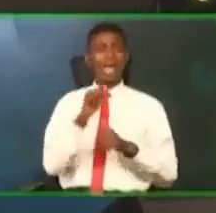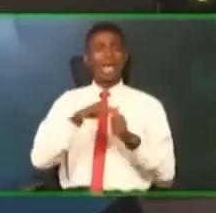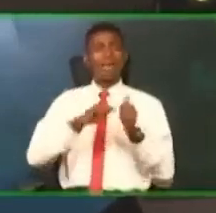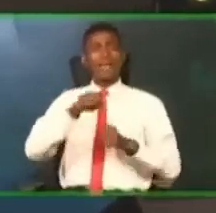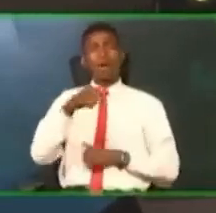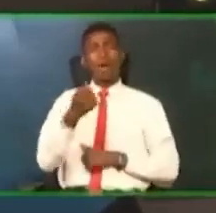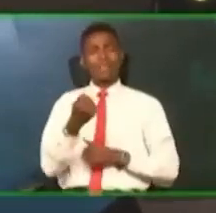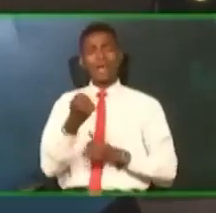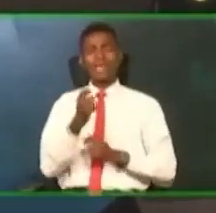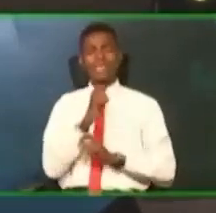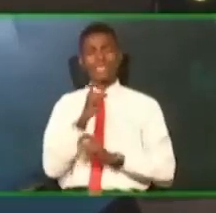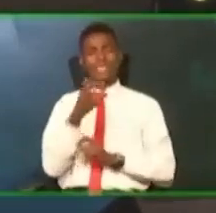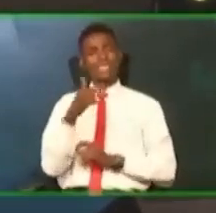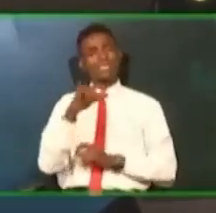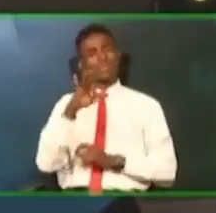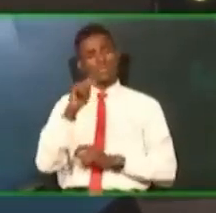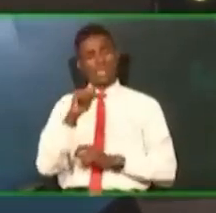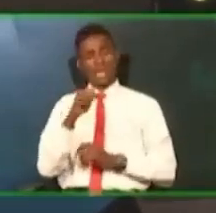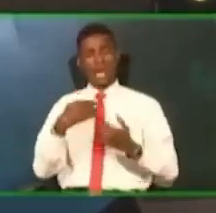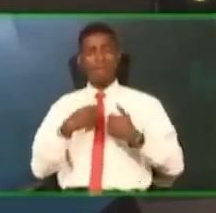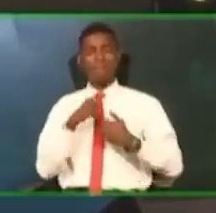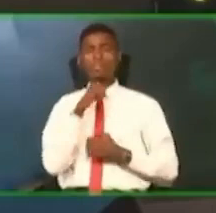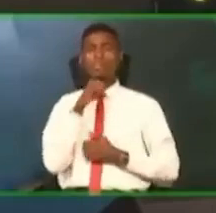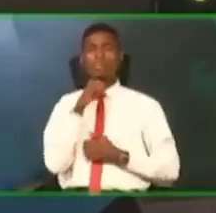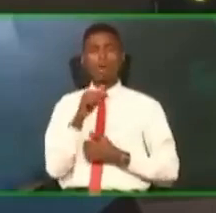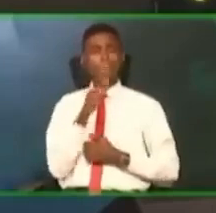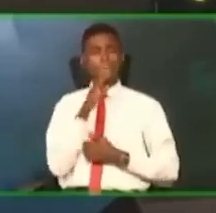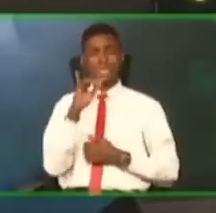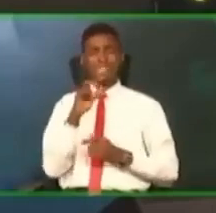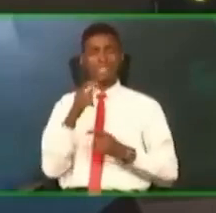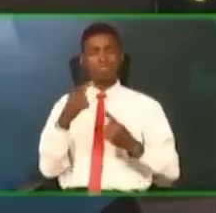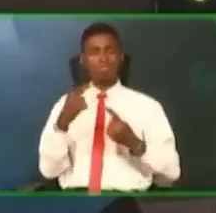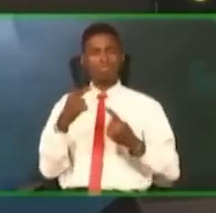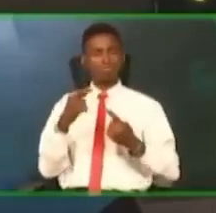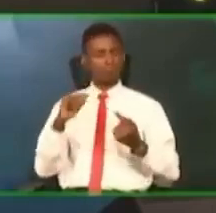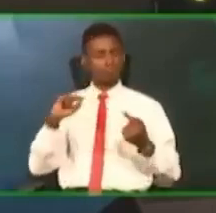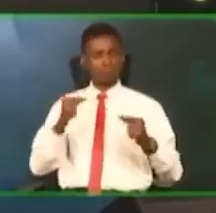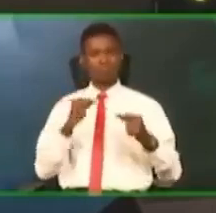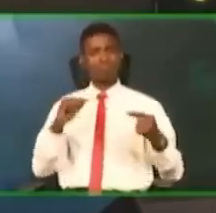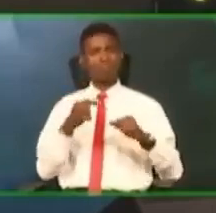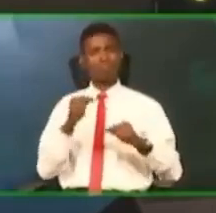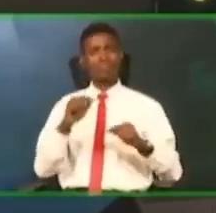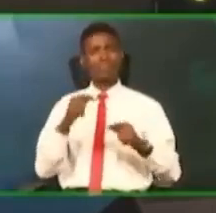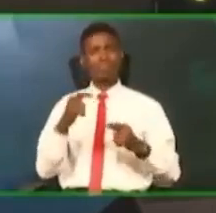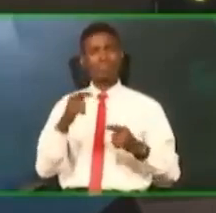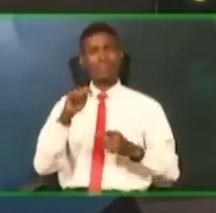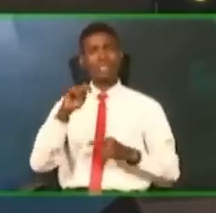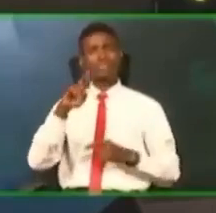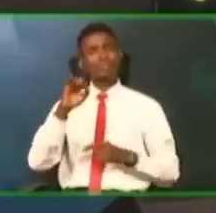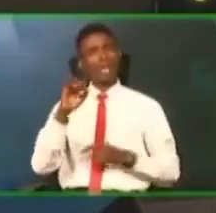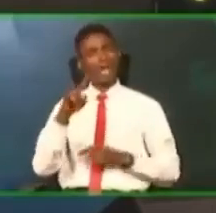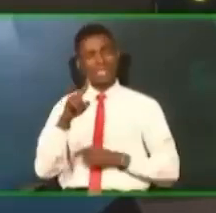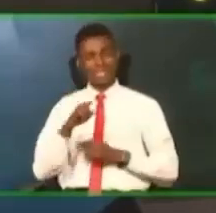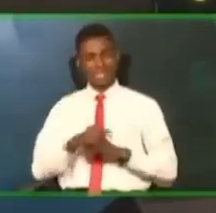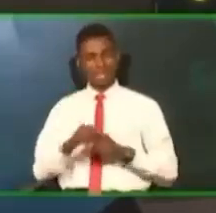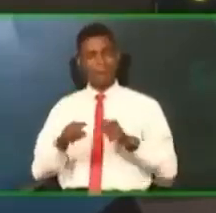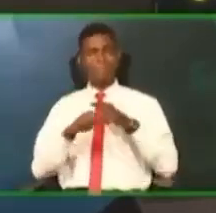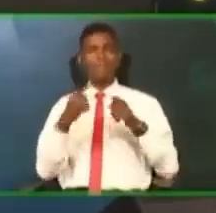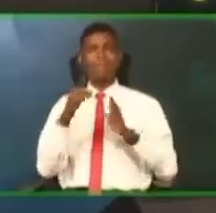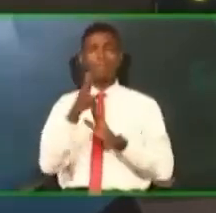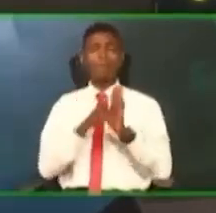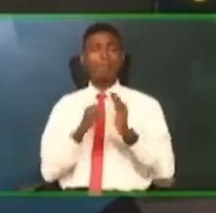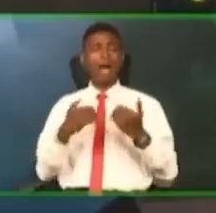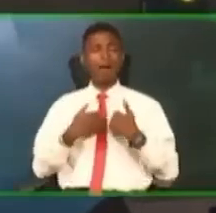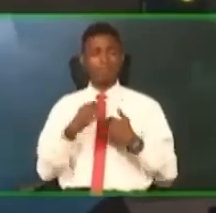not been tried, but the word of God has been tried 7 times. In fact, the Bible calls it the more sure word